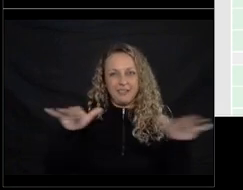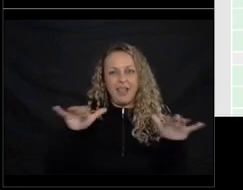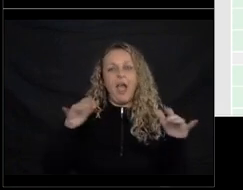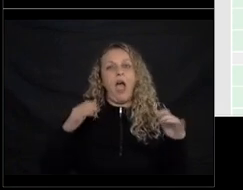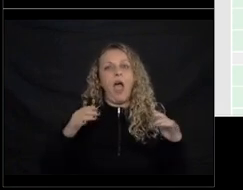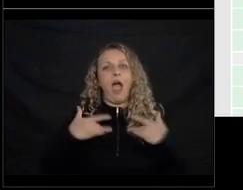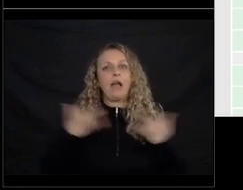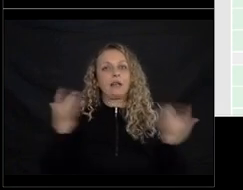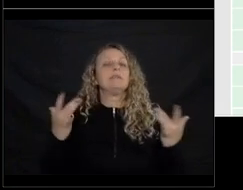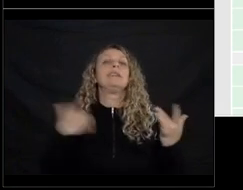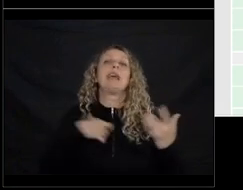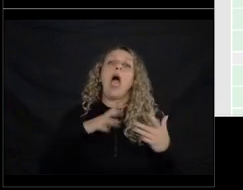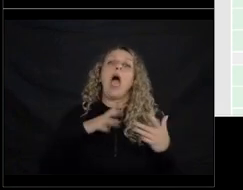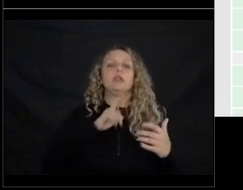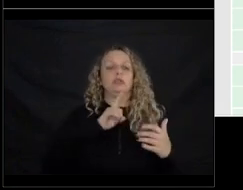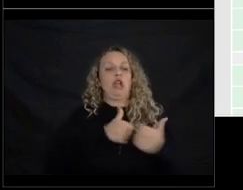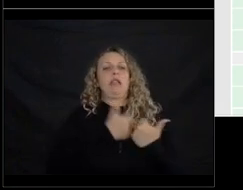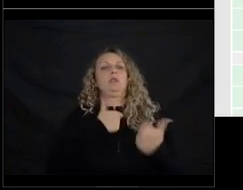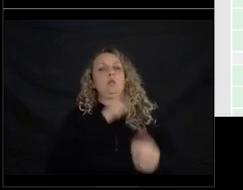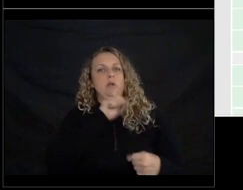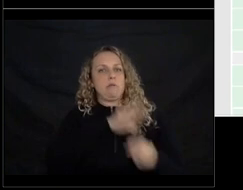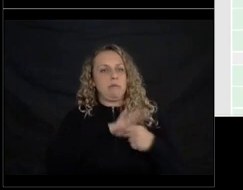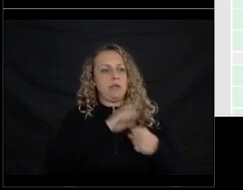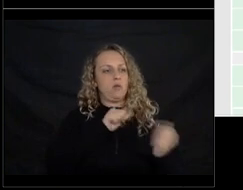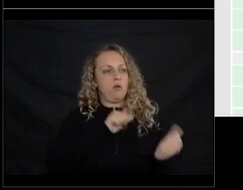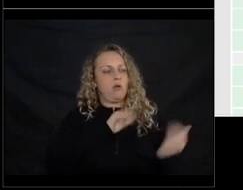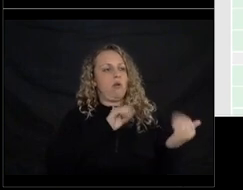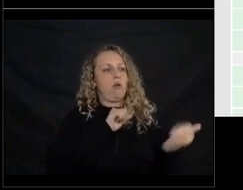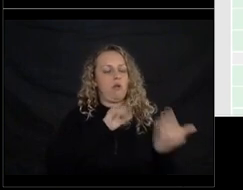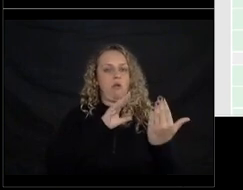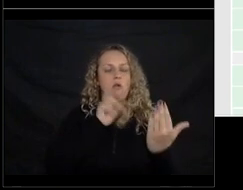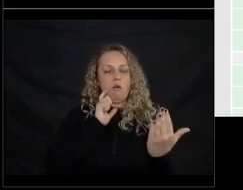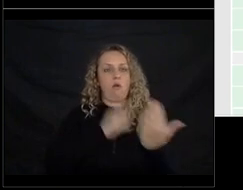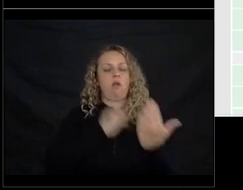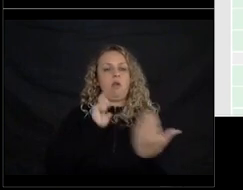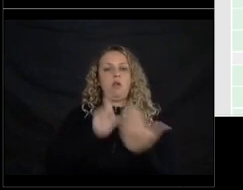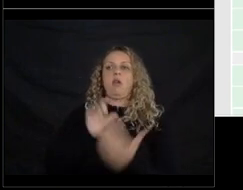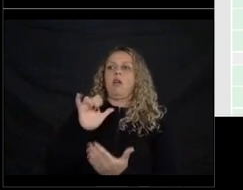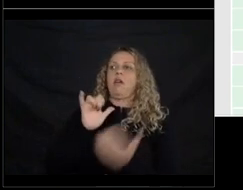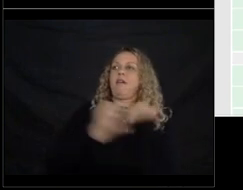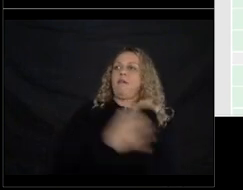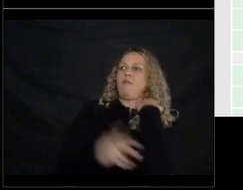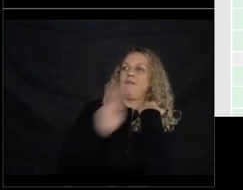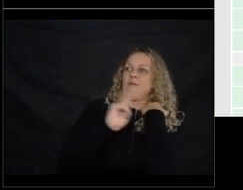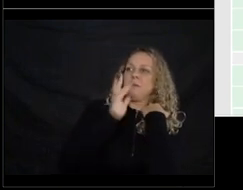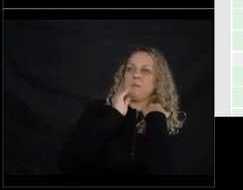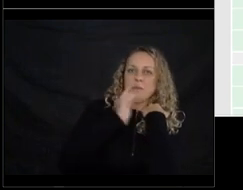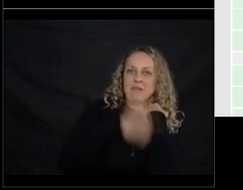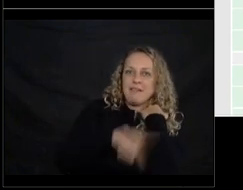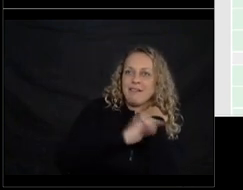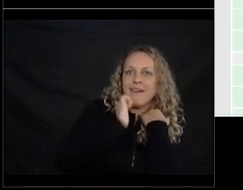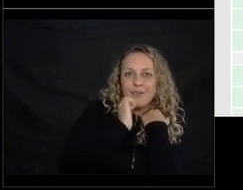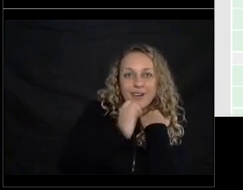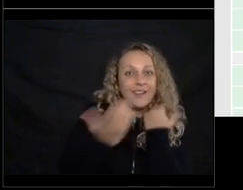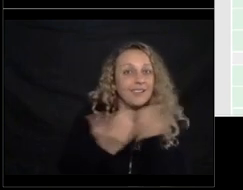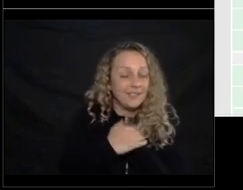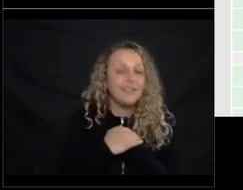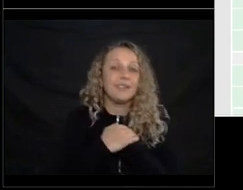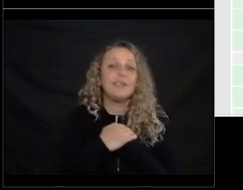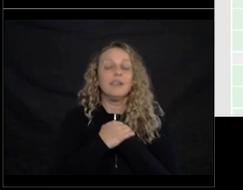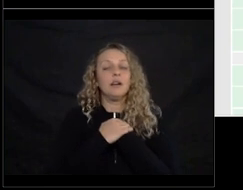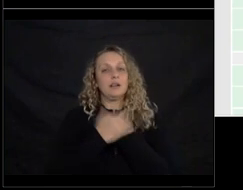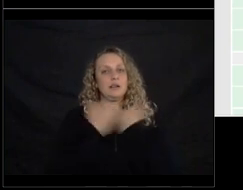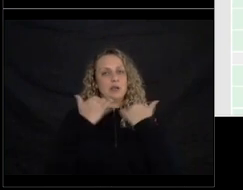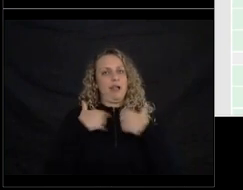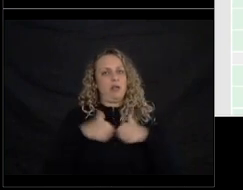to challenges that will bring them face to face with the barriers that impoverished people in our city experience on a daily basis. And whereas the